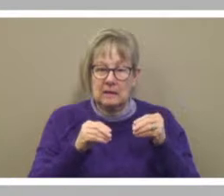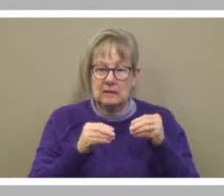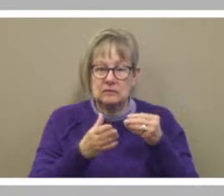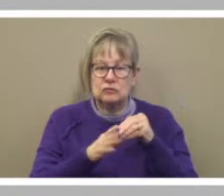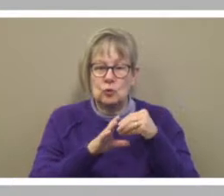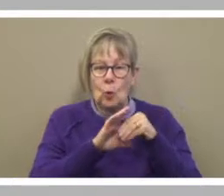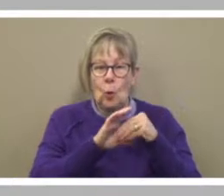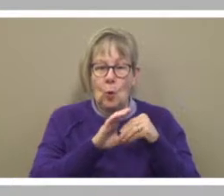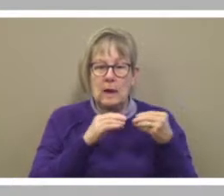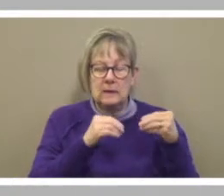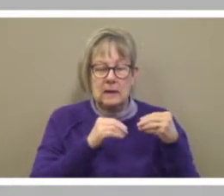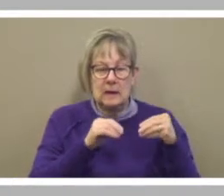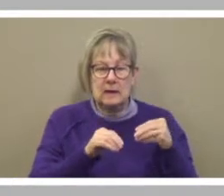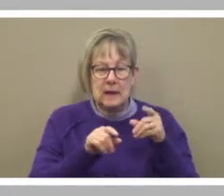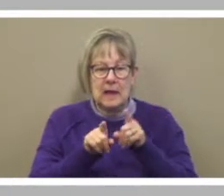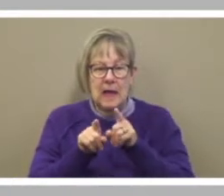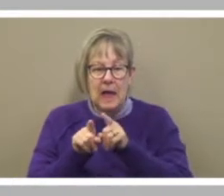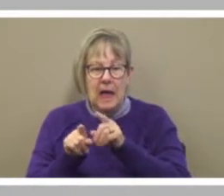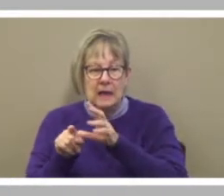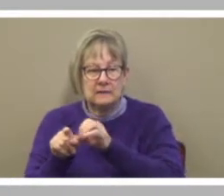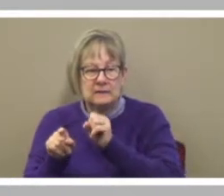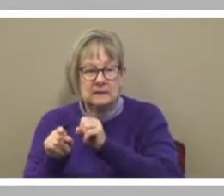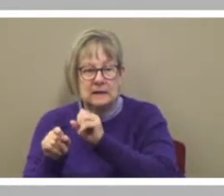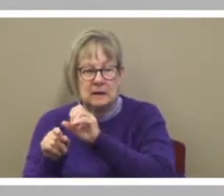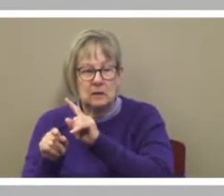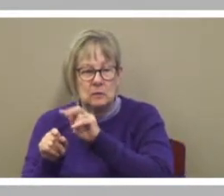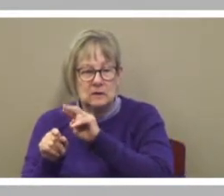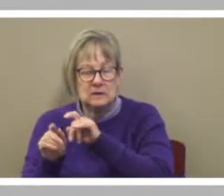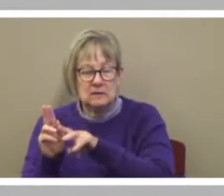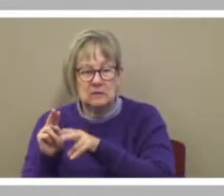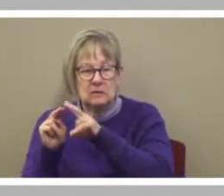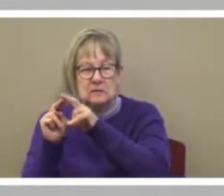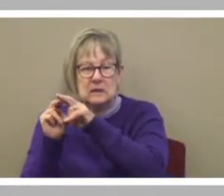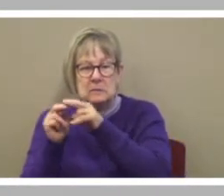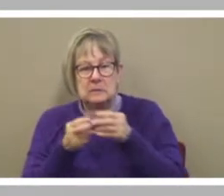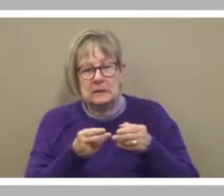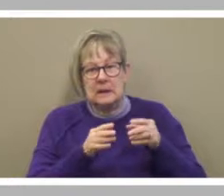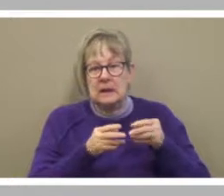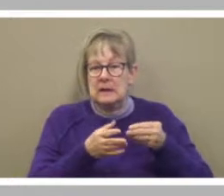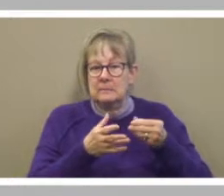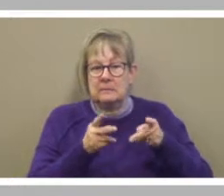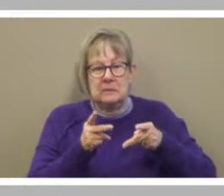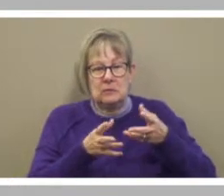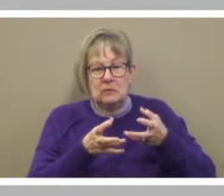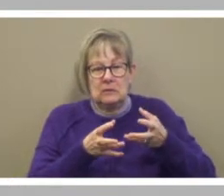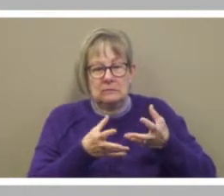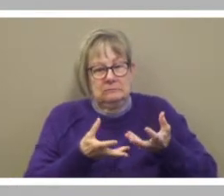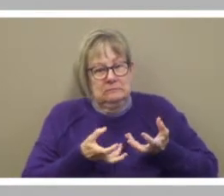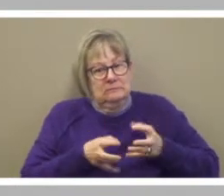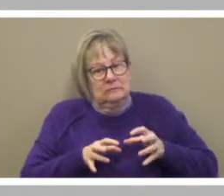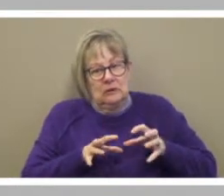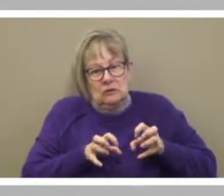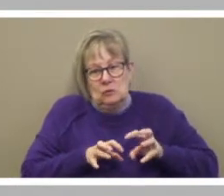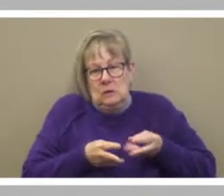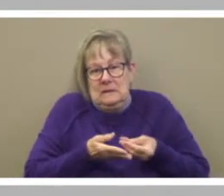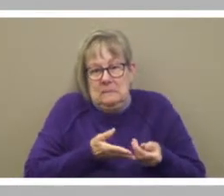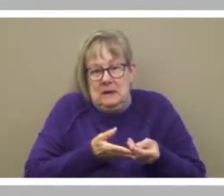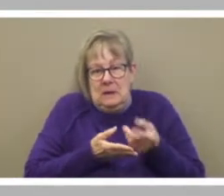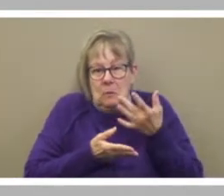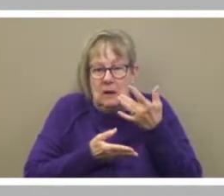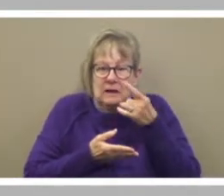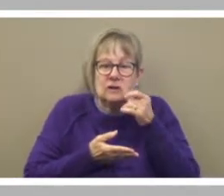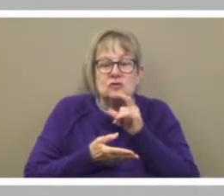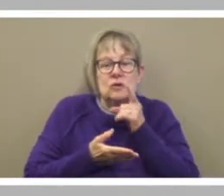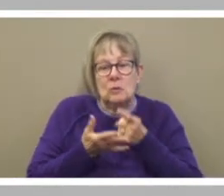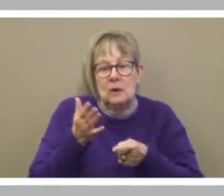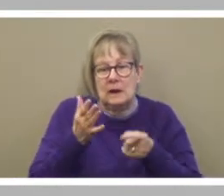to go up, there's a hesitancy from consumers to be able to spend because they're uncertain on what's going to happen in our economy.